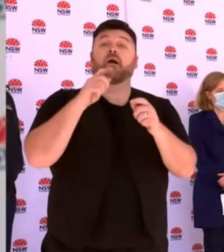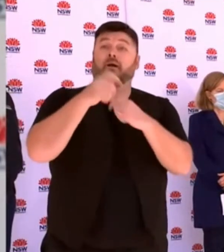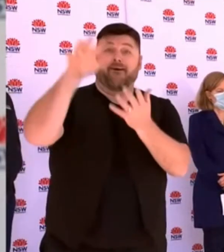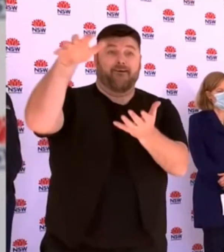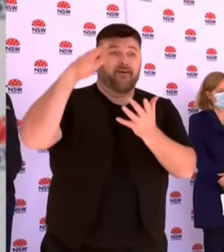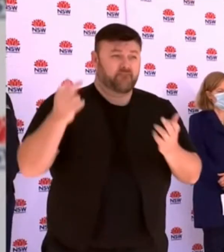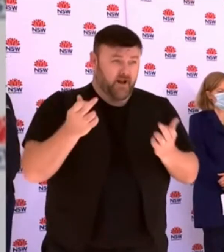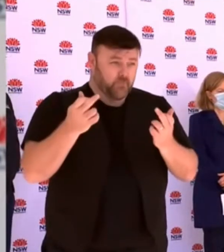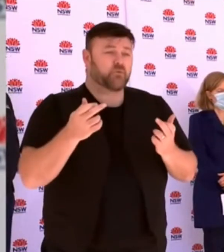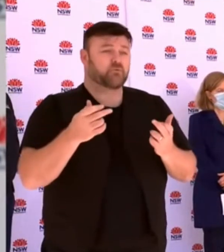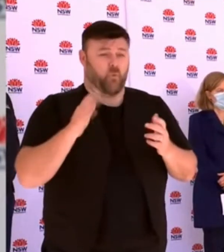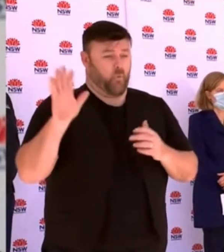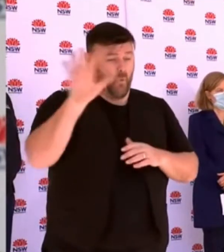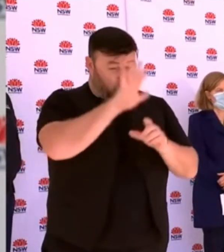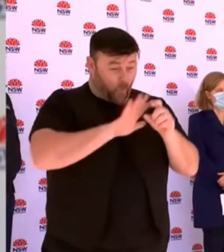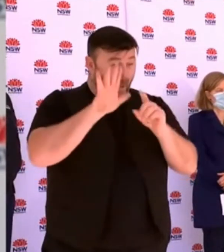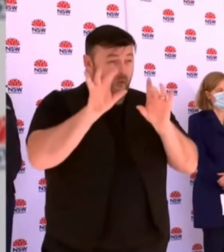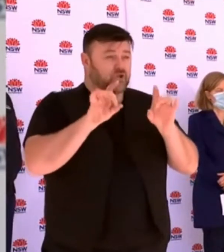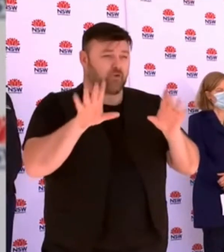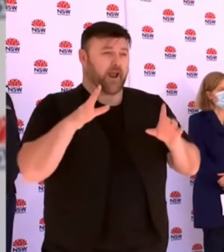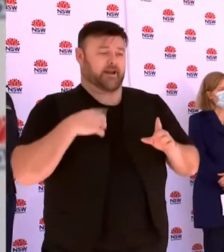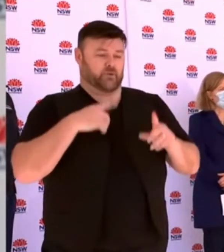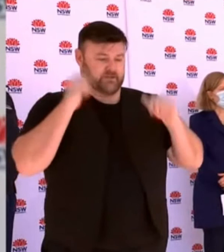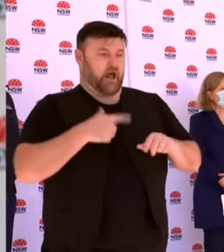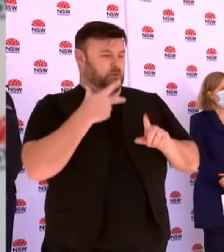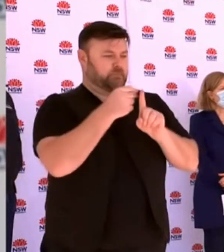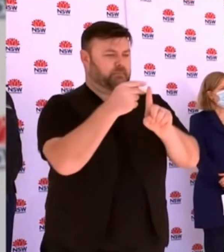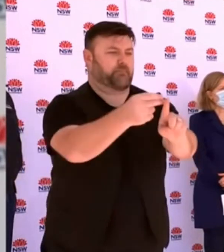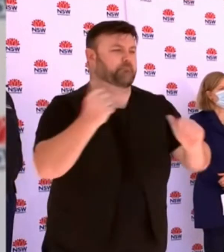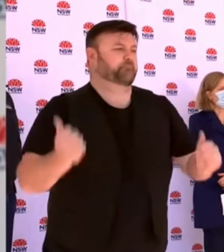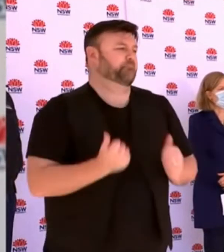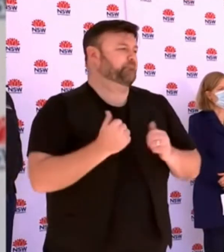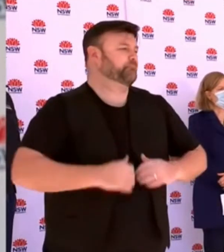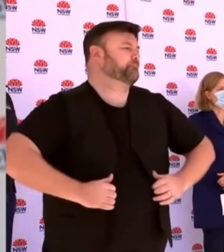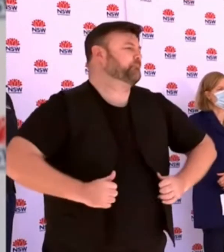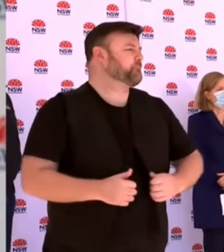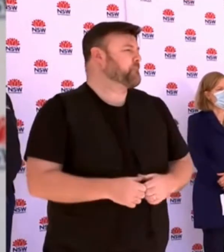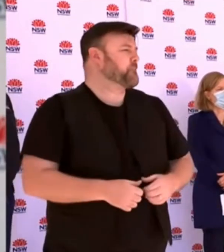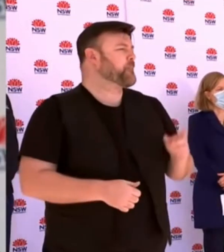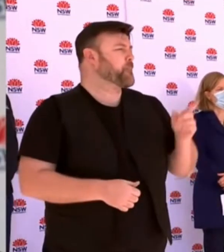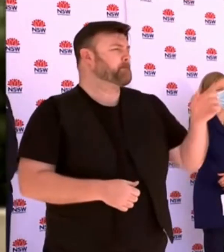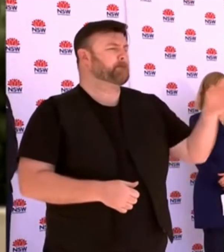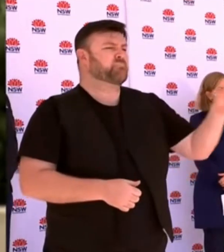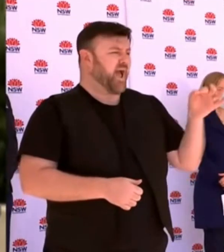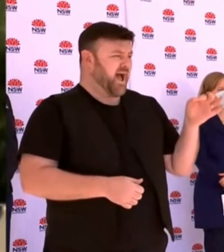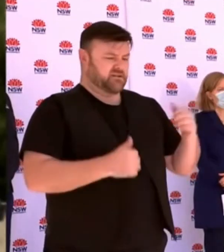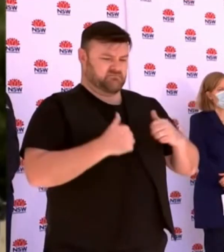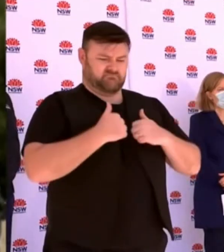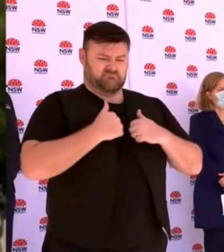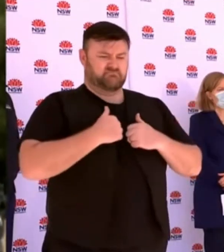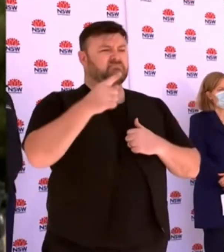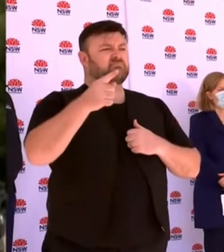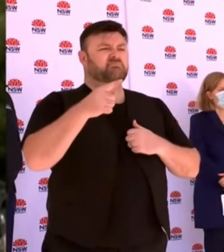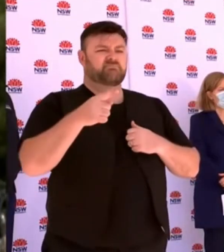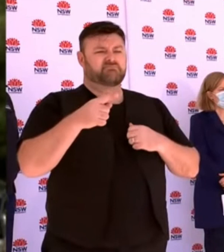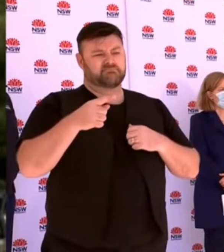all states, including the one I lead, are ready to put those jabs in arms. The Prime Minister's 4-stage plan does depend, though, on us all